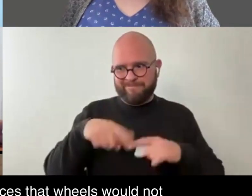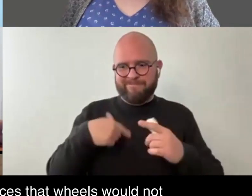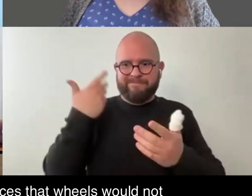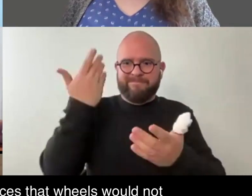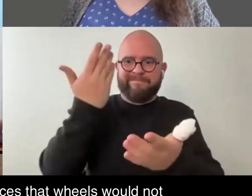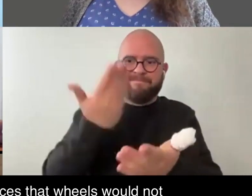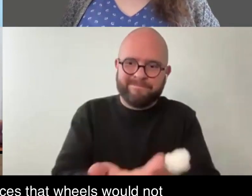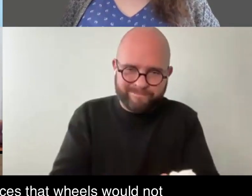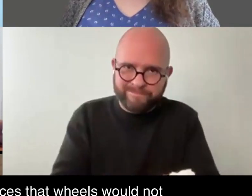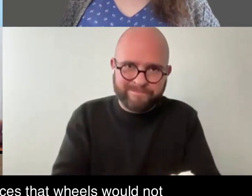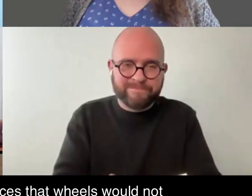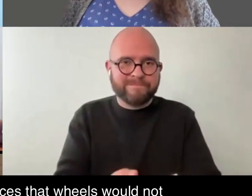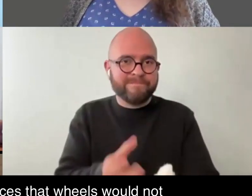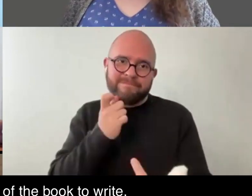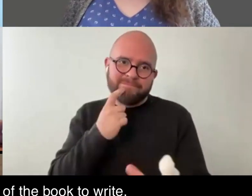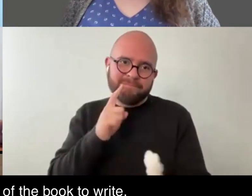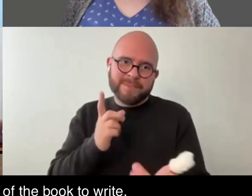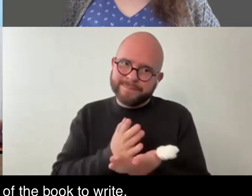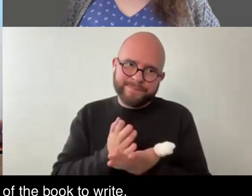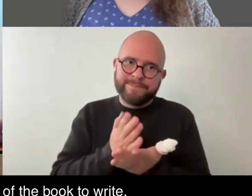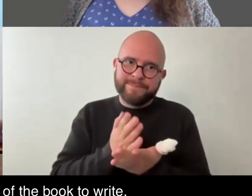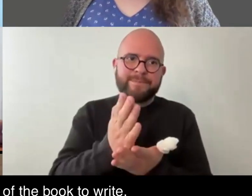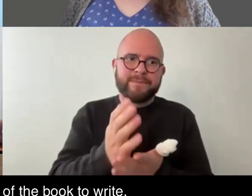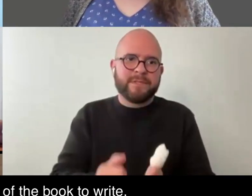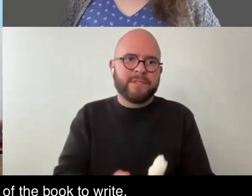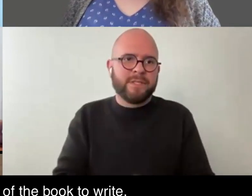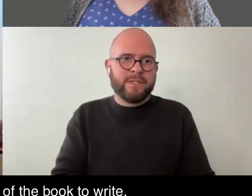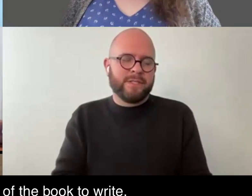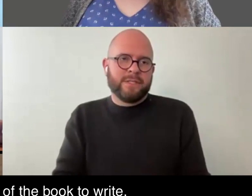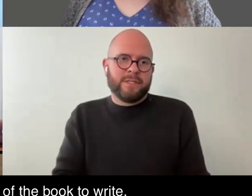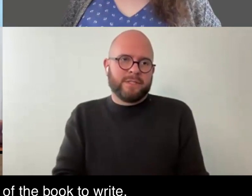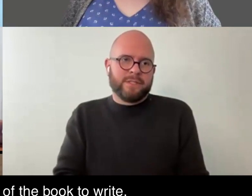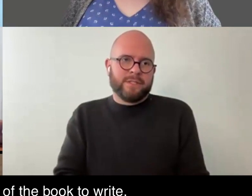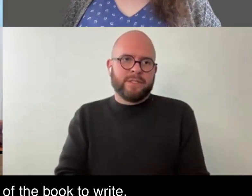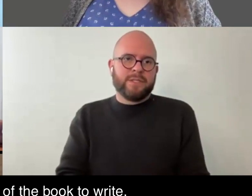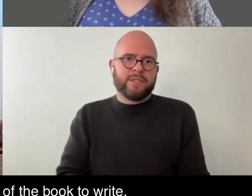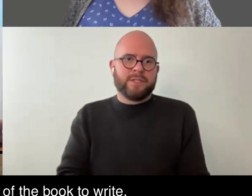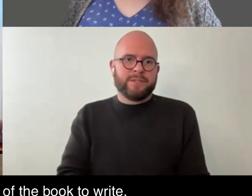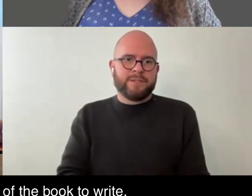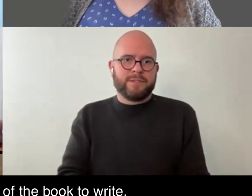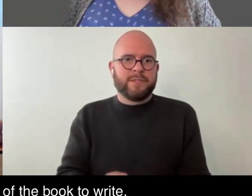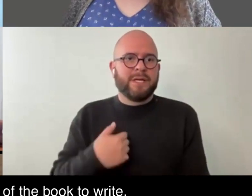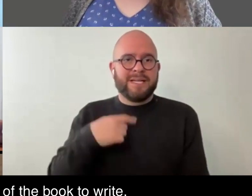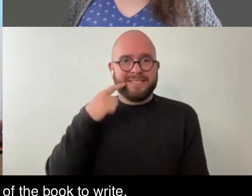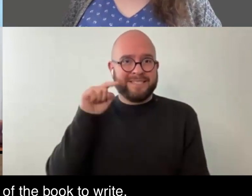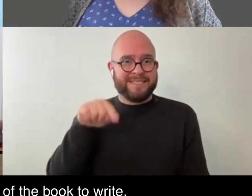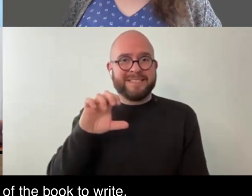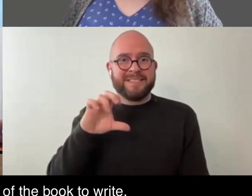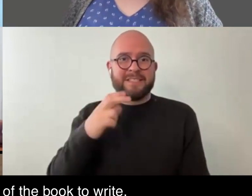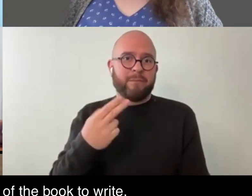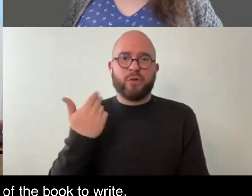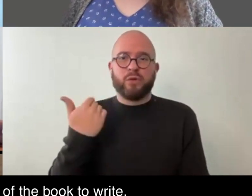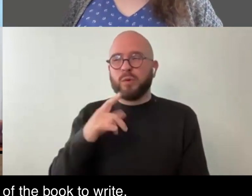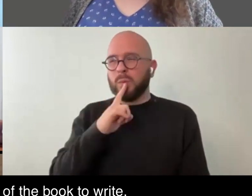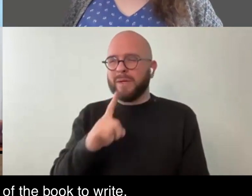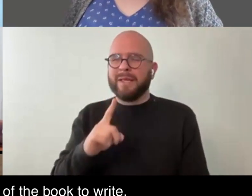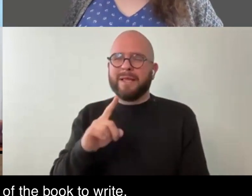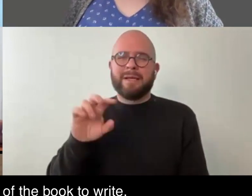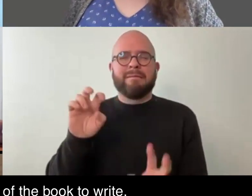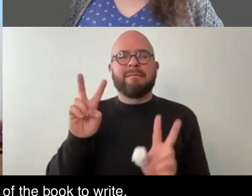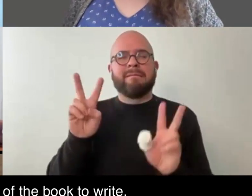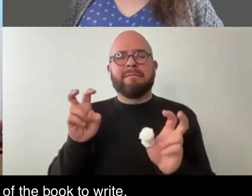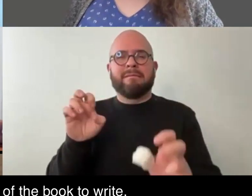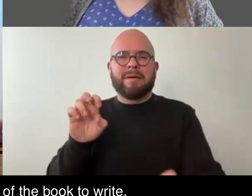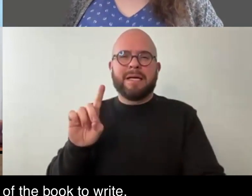This, I think, Hannah, I think this was the edgiest chapter of the book to write, because